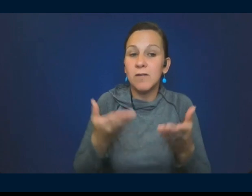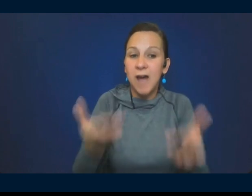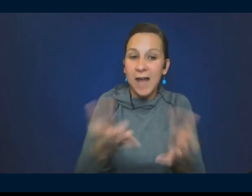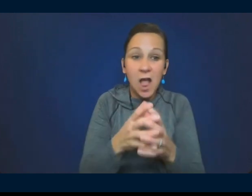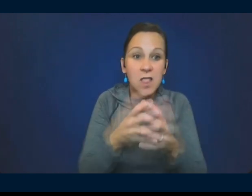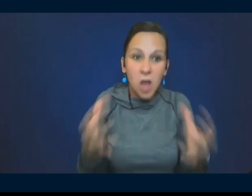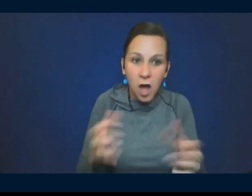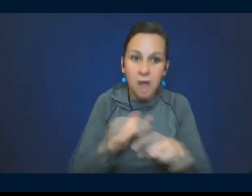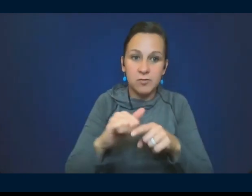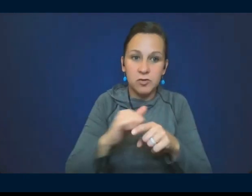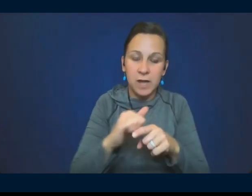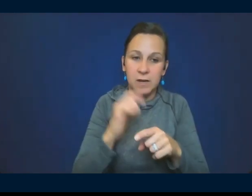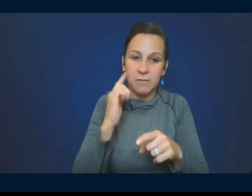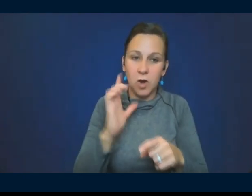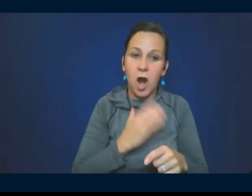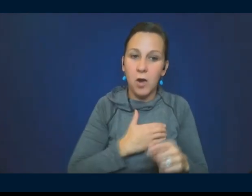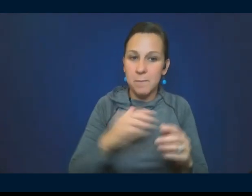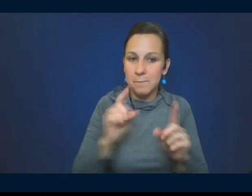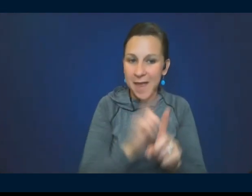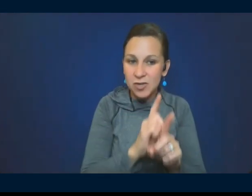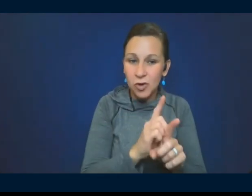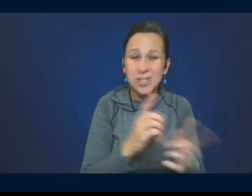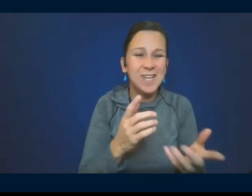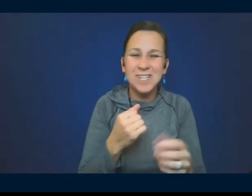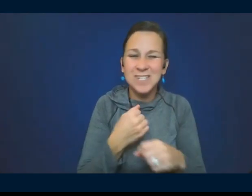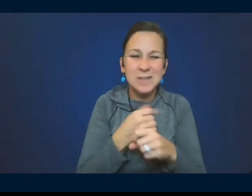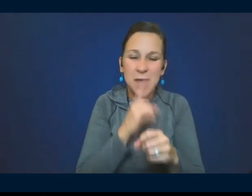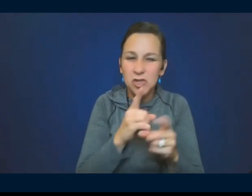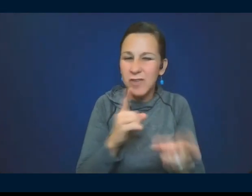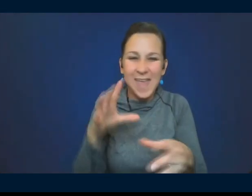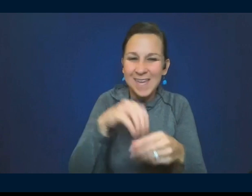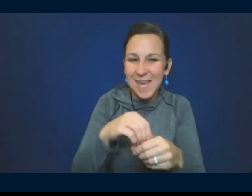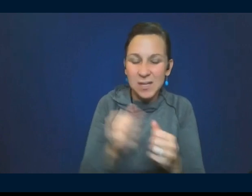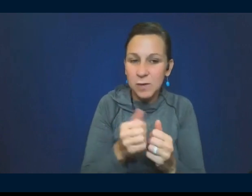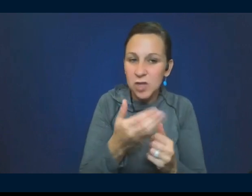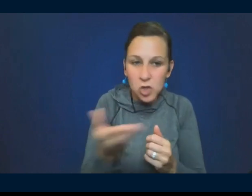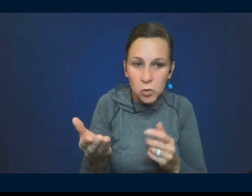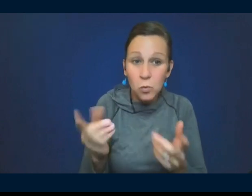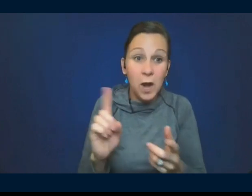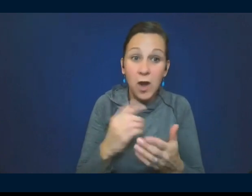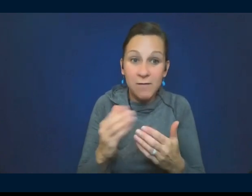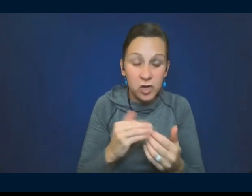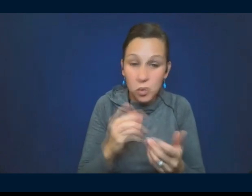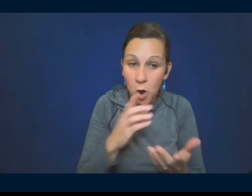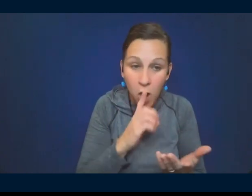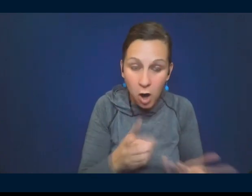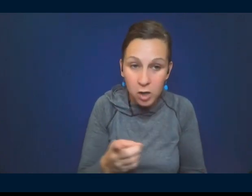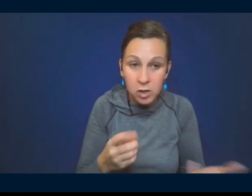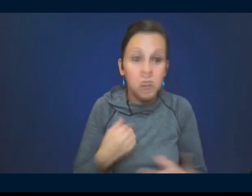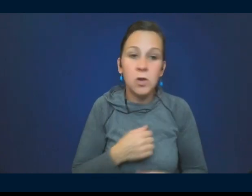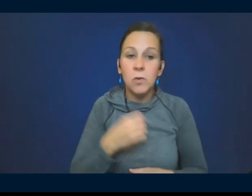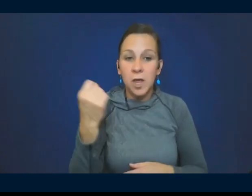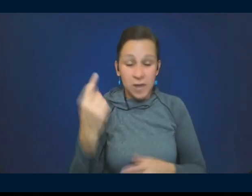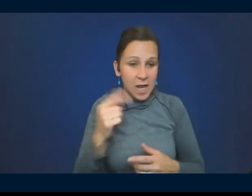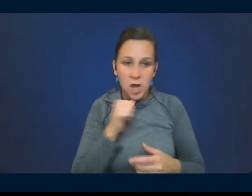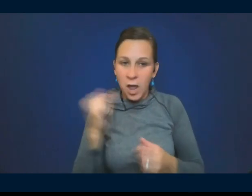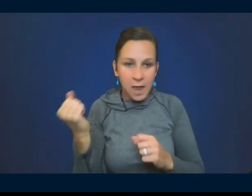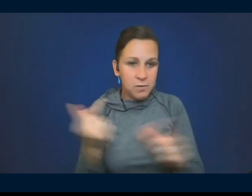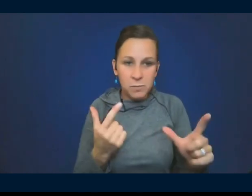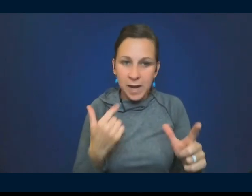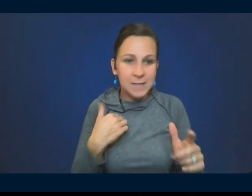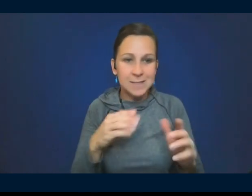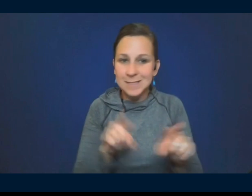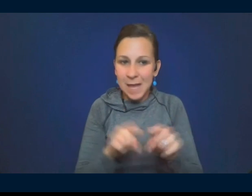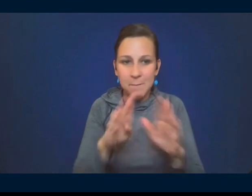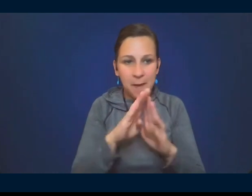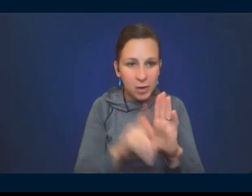training for our mentors just to make sure that they engage with you where you are. We understand that not everybody comes from the same background